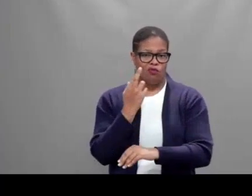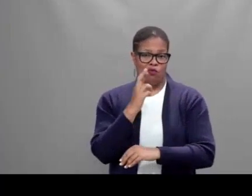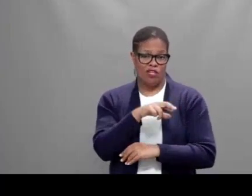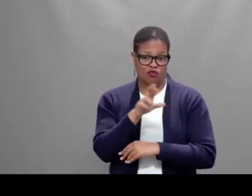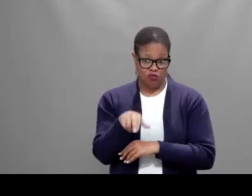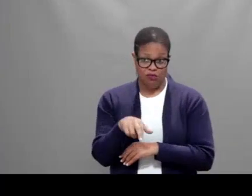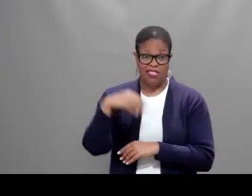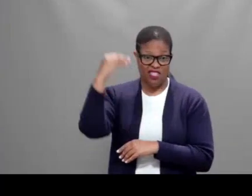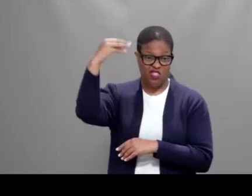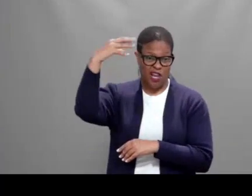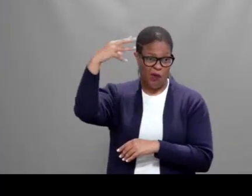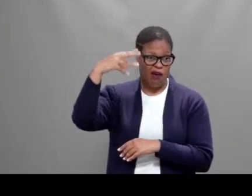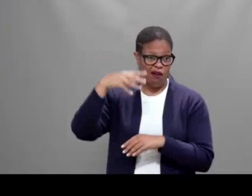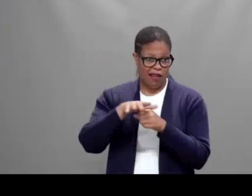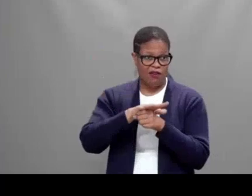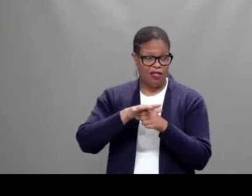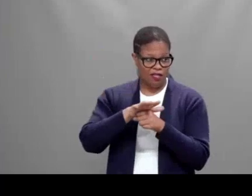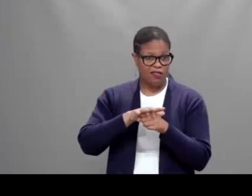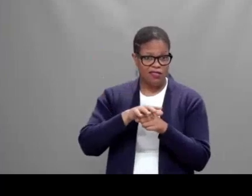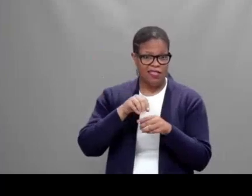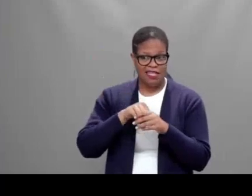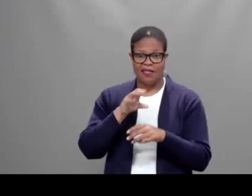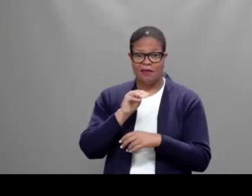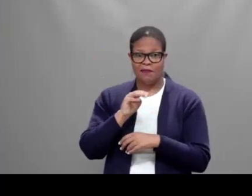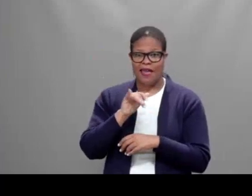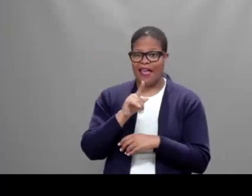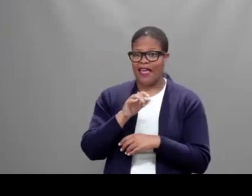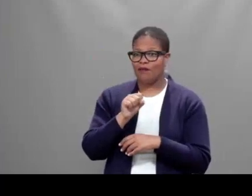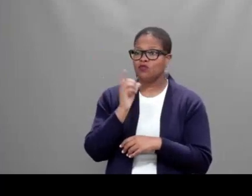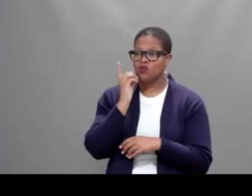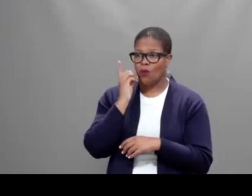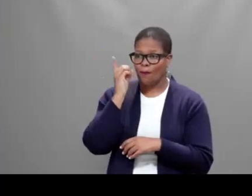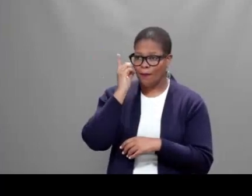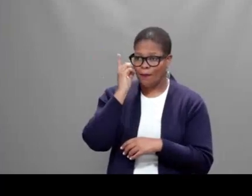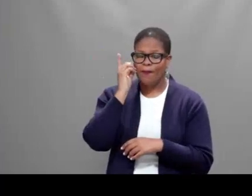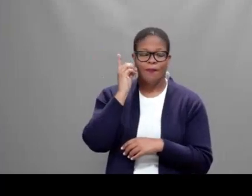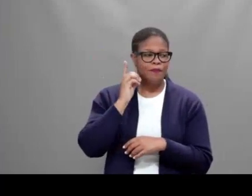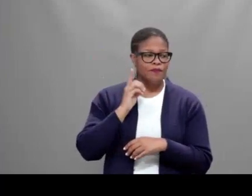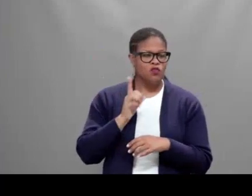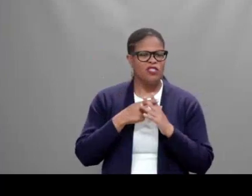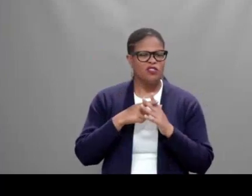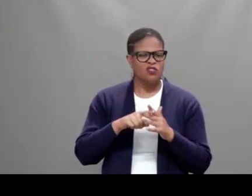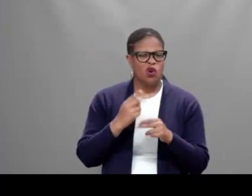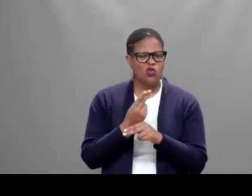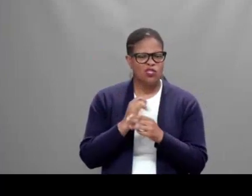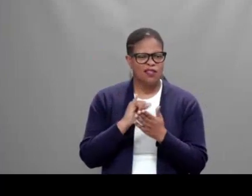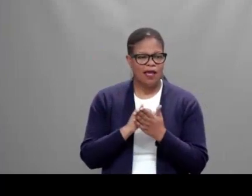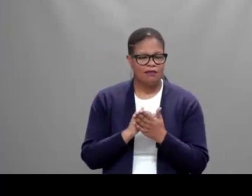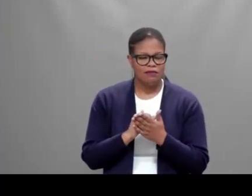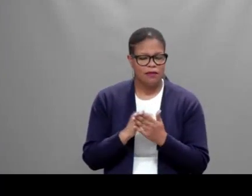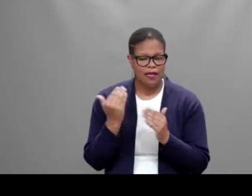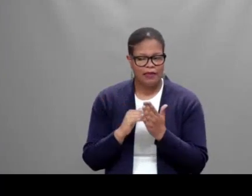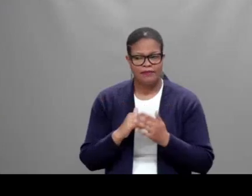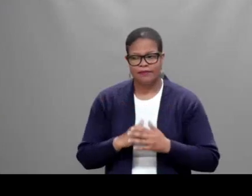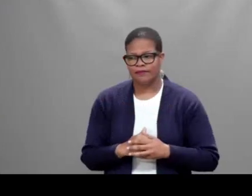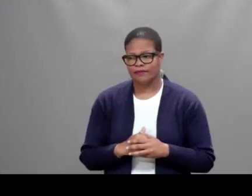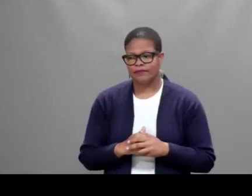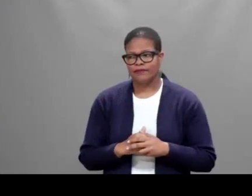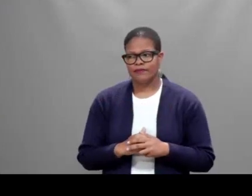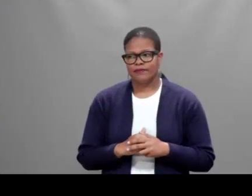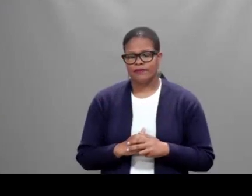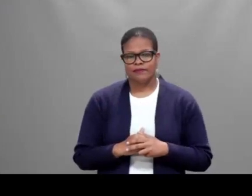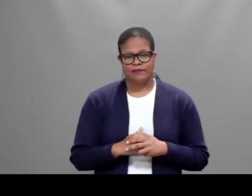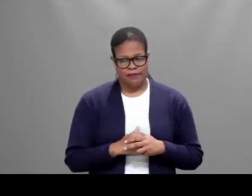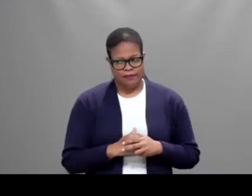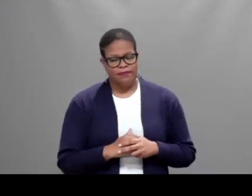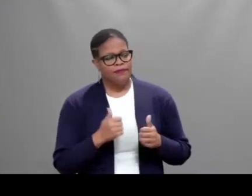and shower areas in the McAdams dormitory so that we can start using that building again.